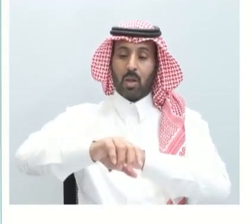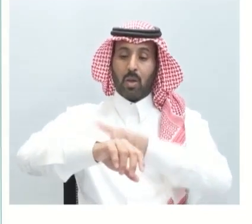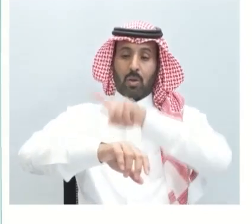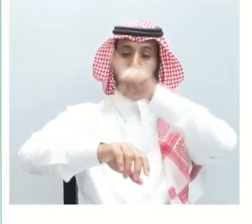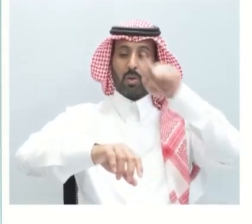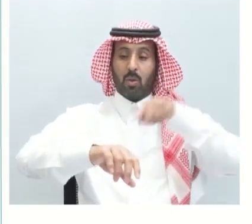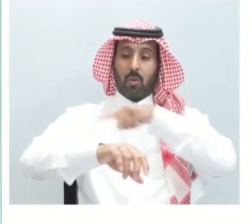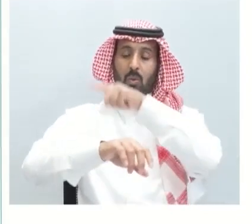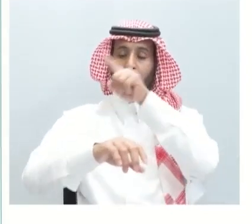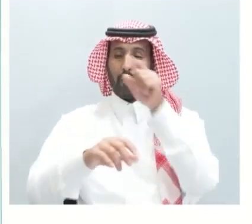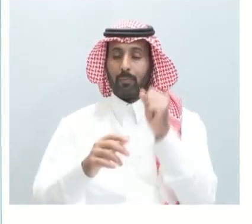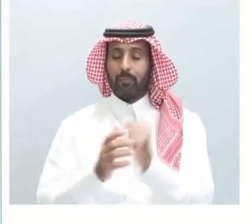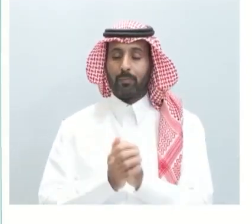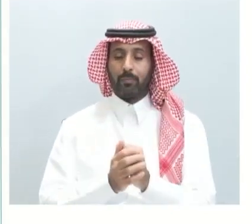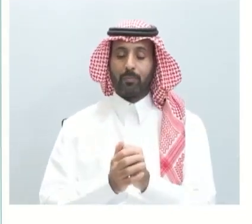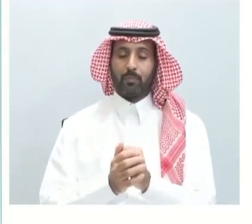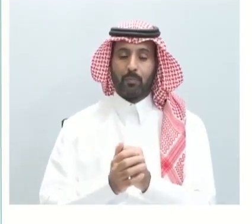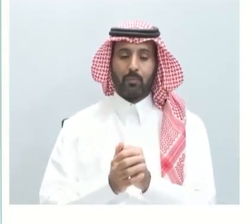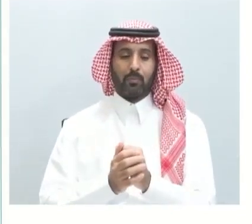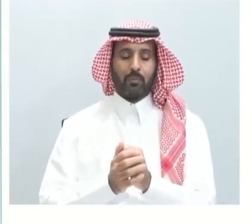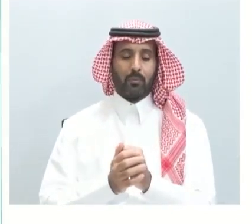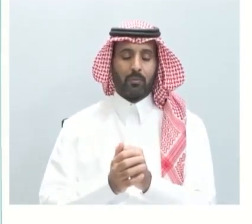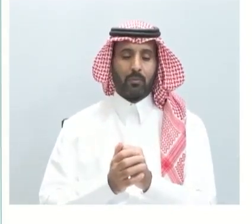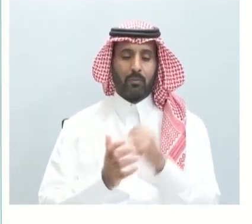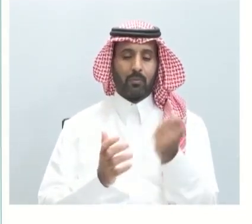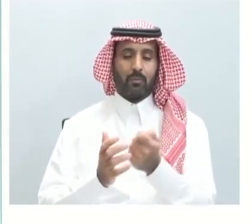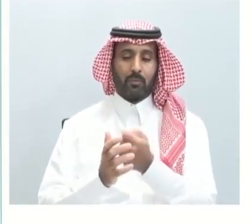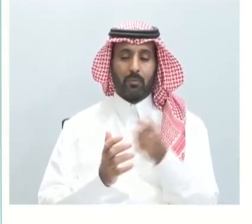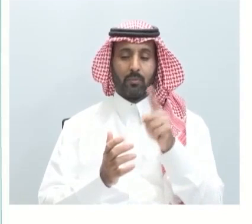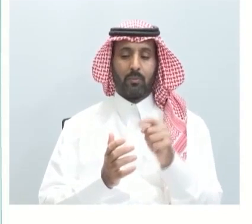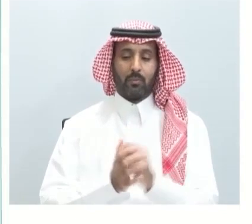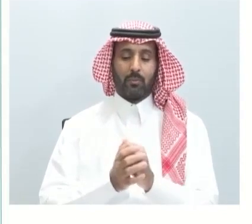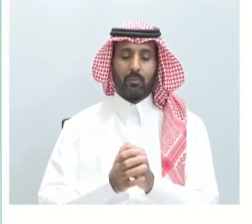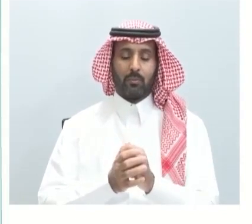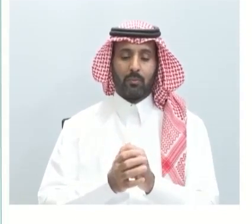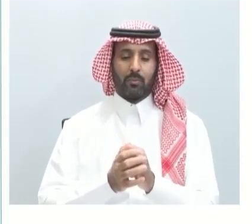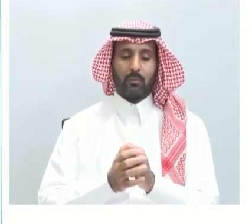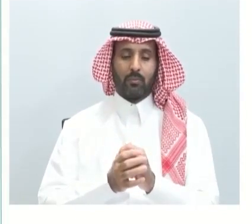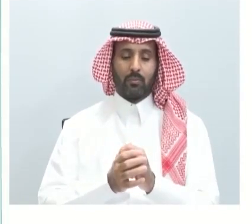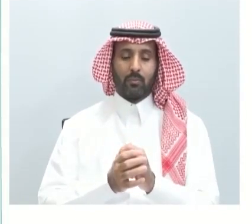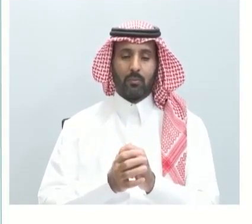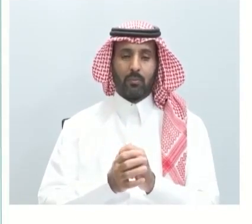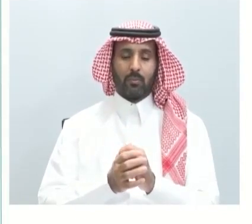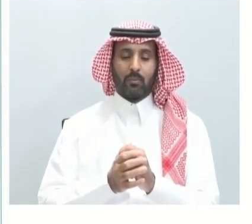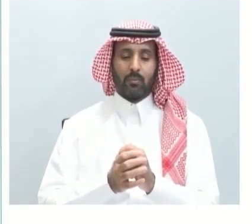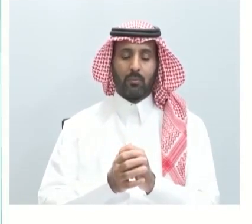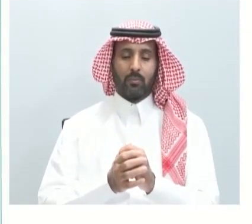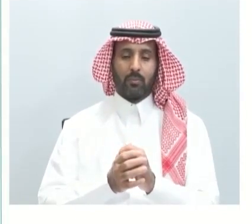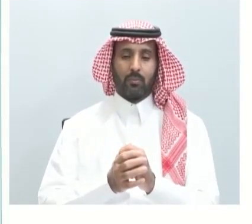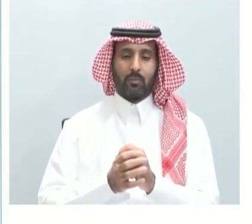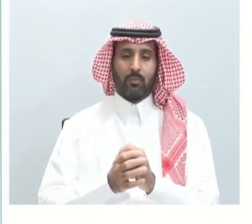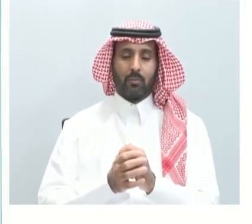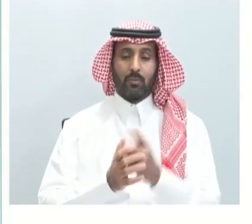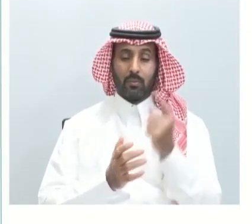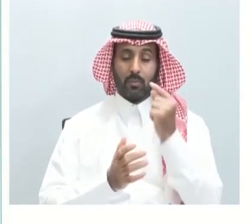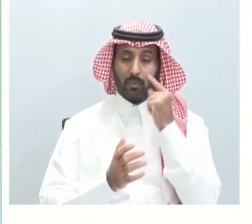Mecca clock tower. Number four, can you write a question for number four? Let's see the correct question here. What's